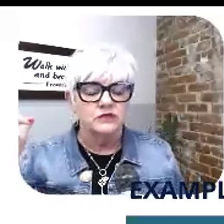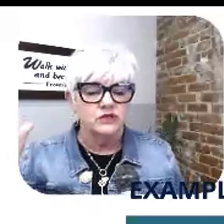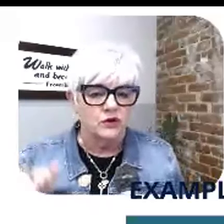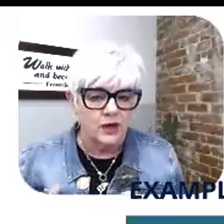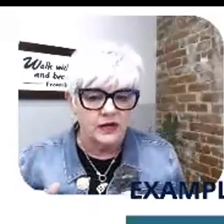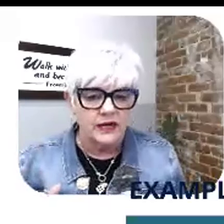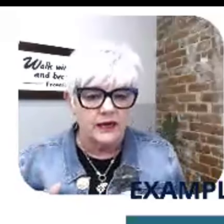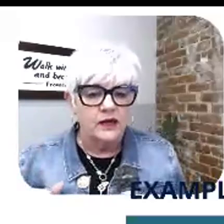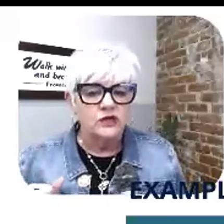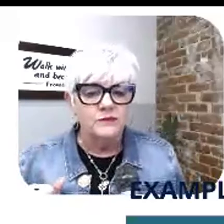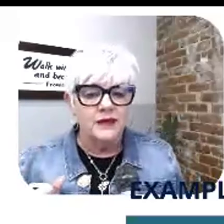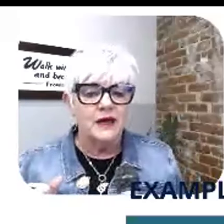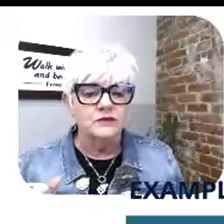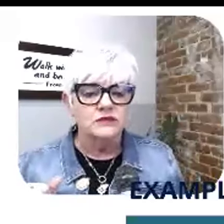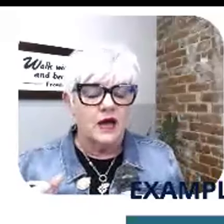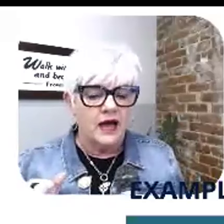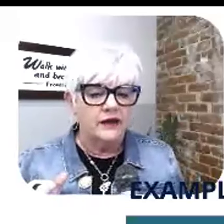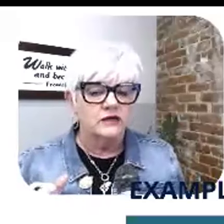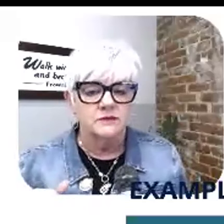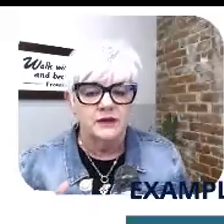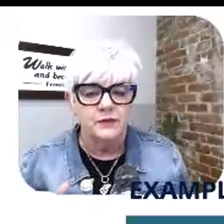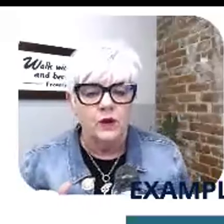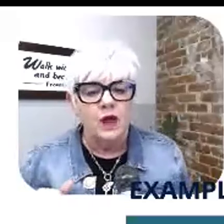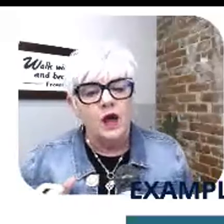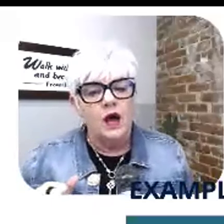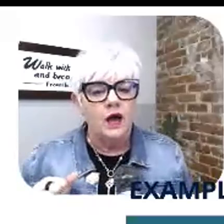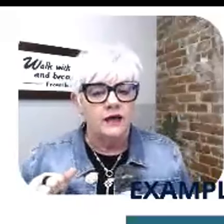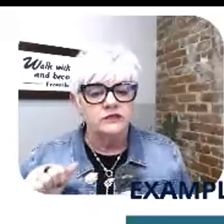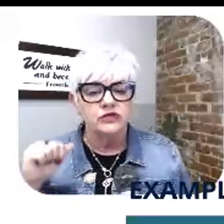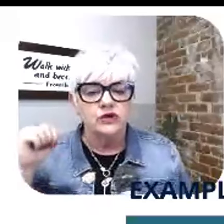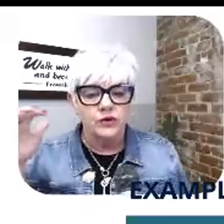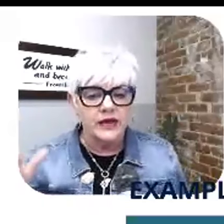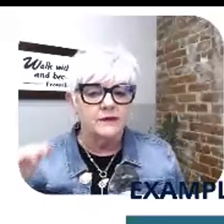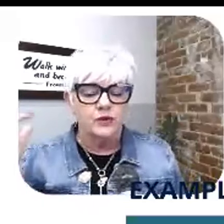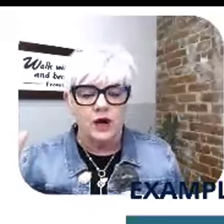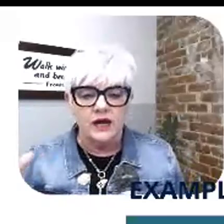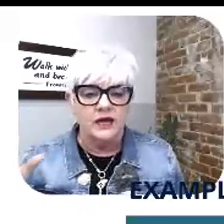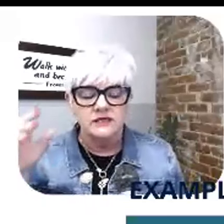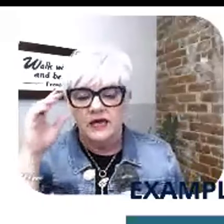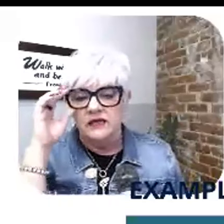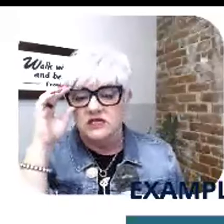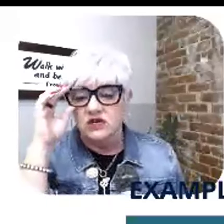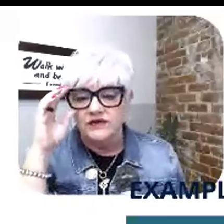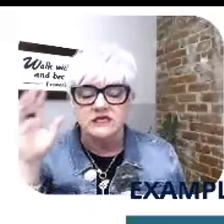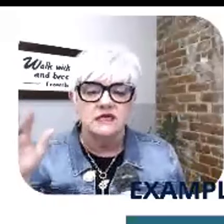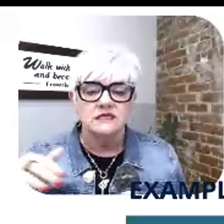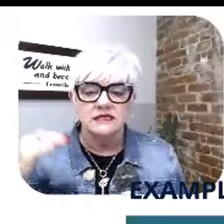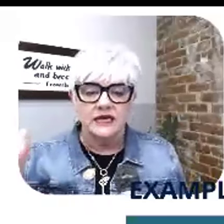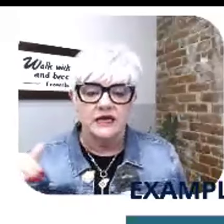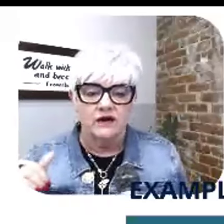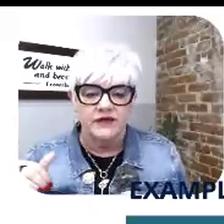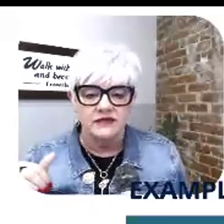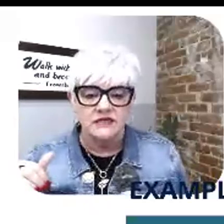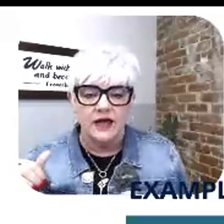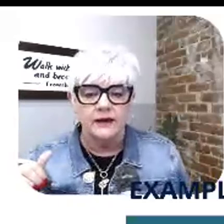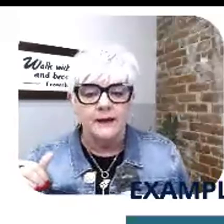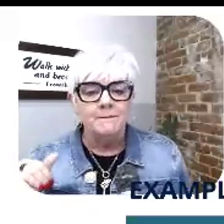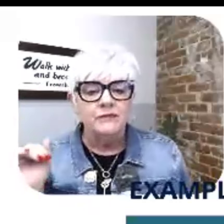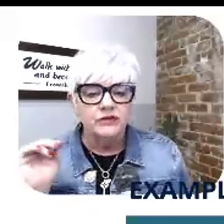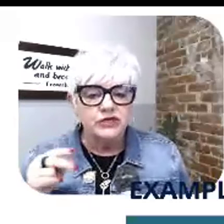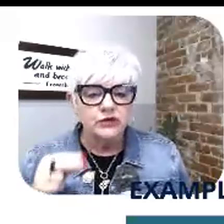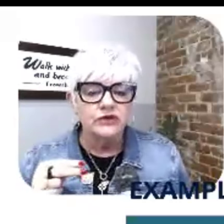people to do your marketing. You may be able to hire some people to create product and services and take care of that